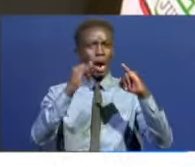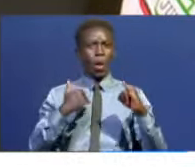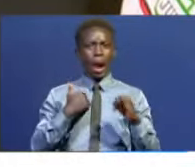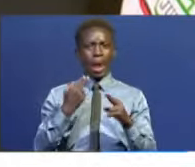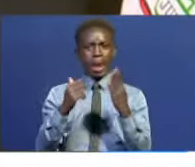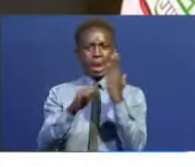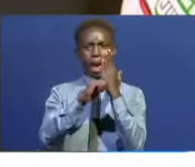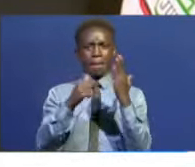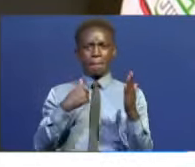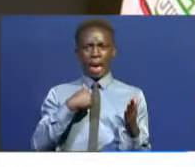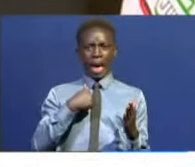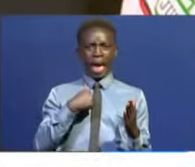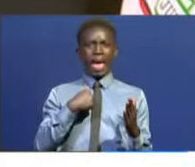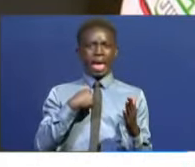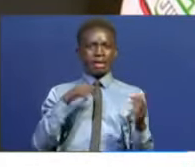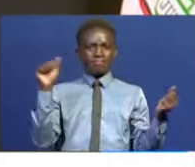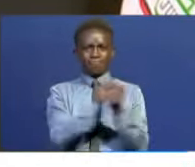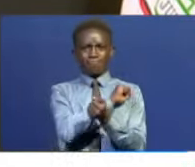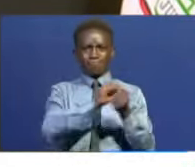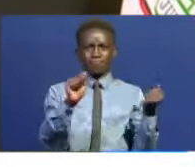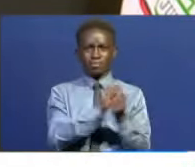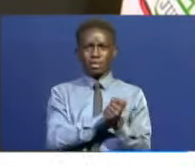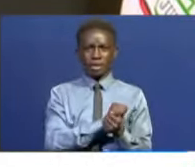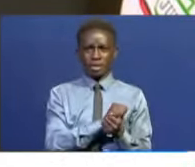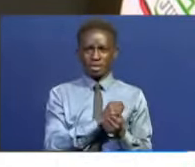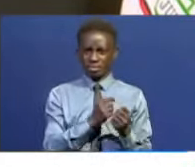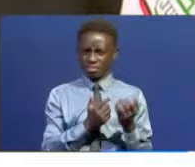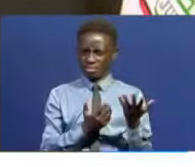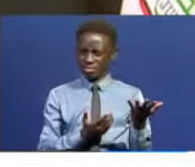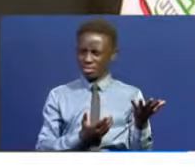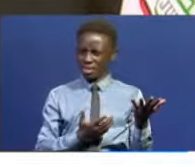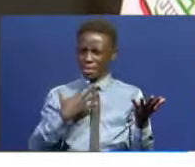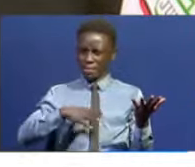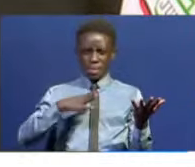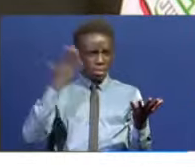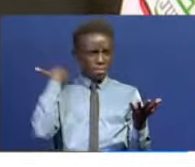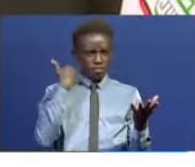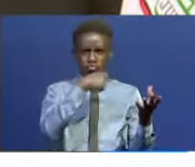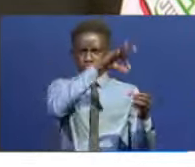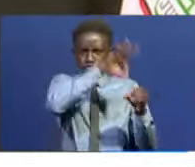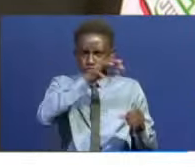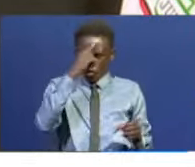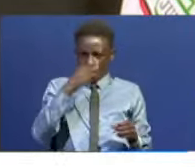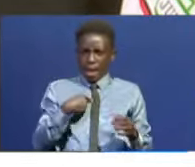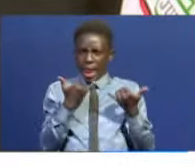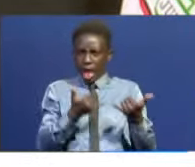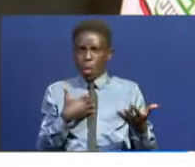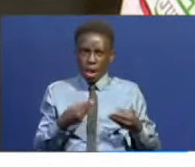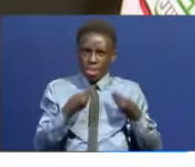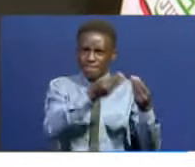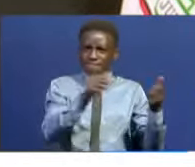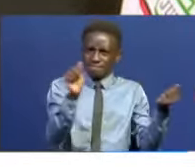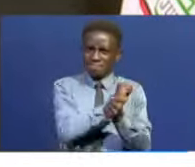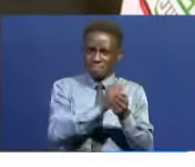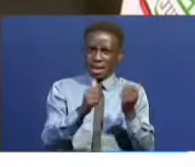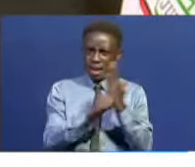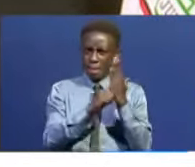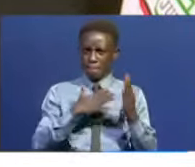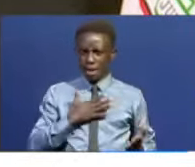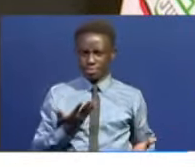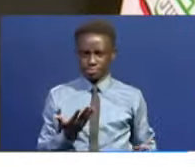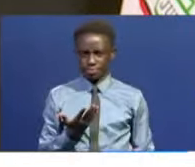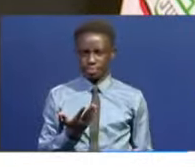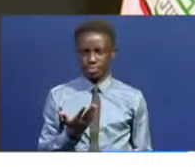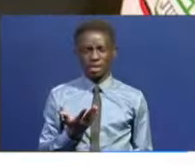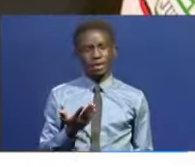before the people of Madeira who elected me as their member of parliament. On the issues of shareholding, I think this matter has been discussed for a long time, and I think it's